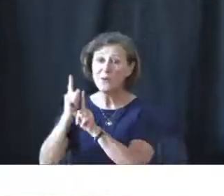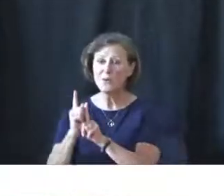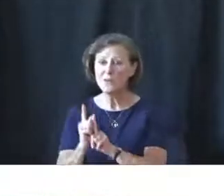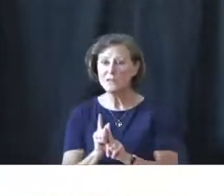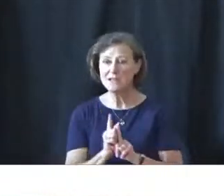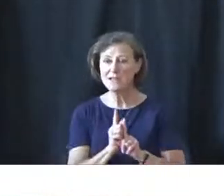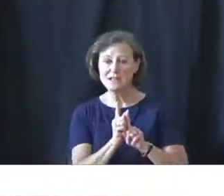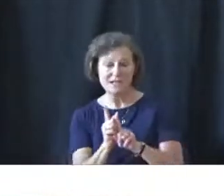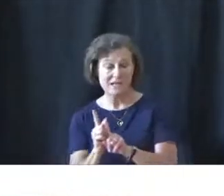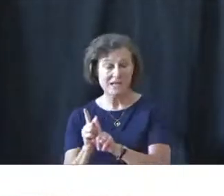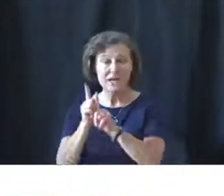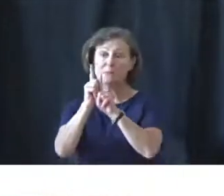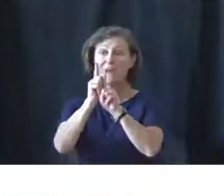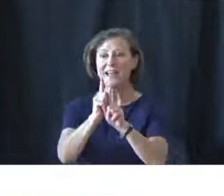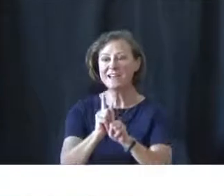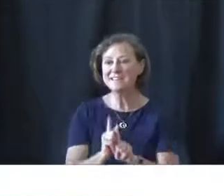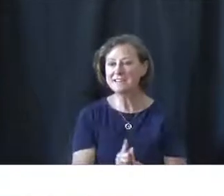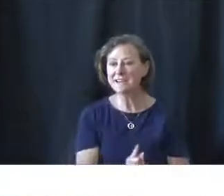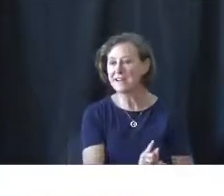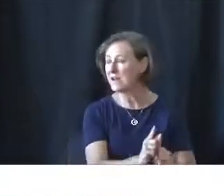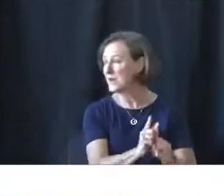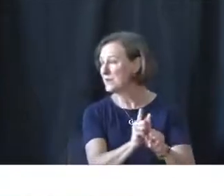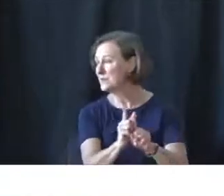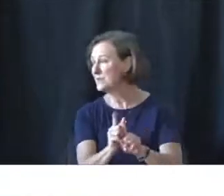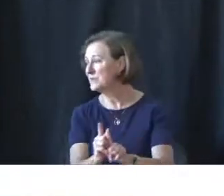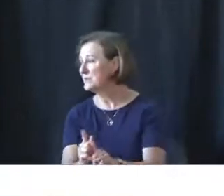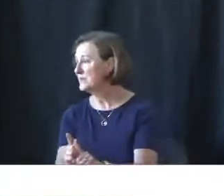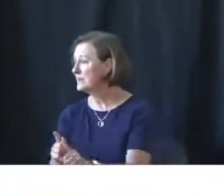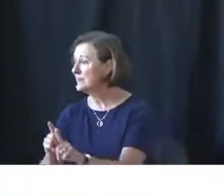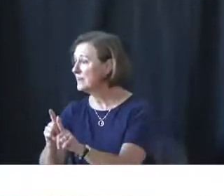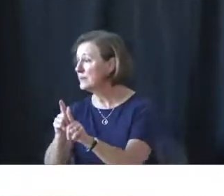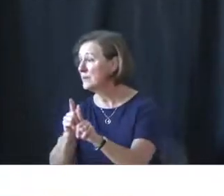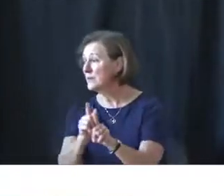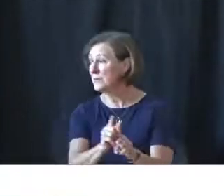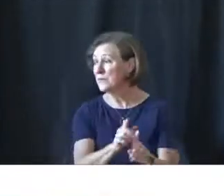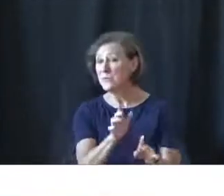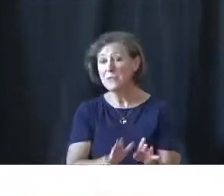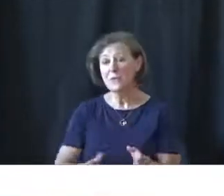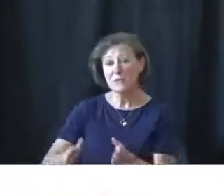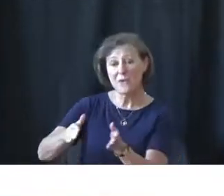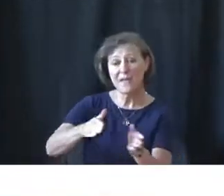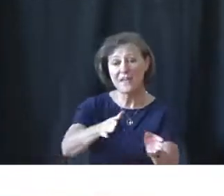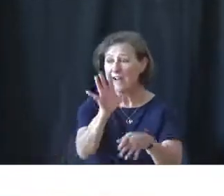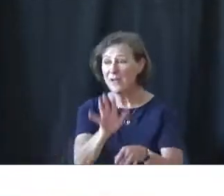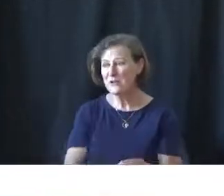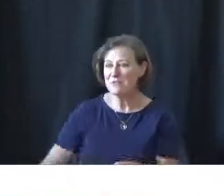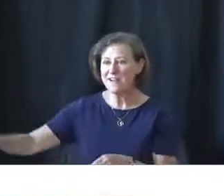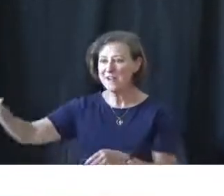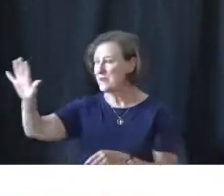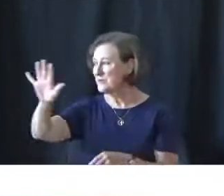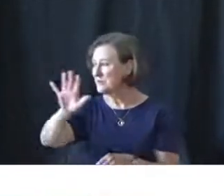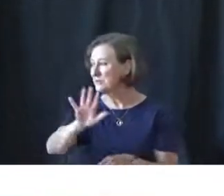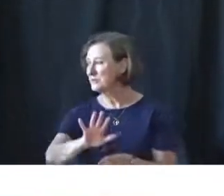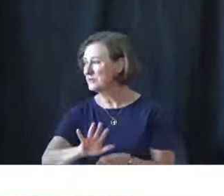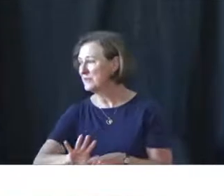Follow me up and down, all the way and all